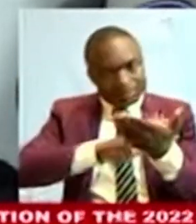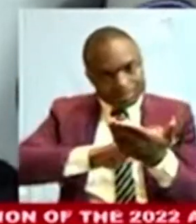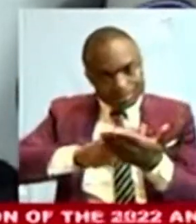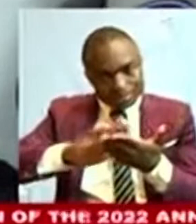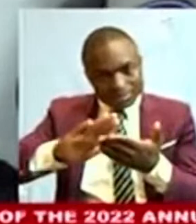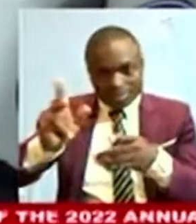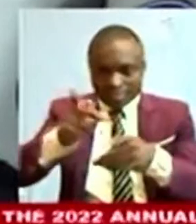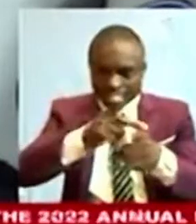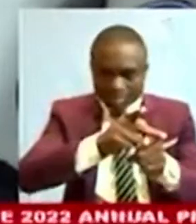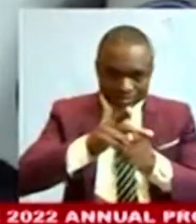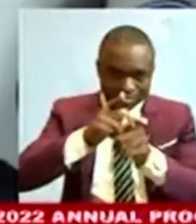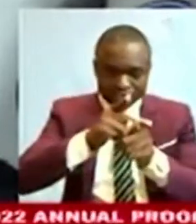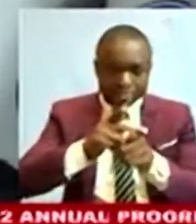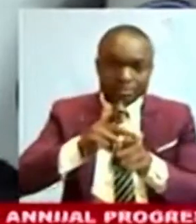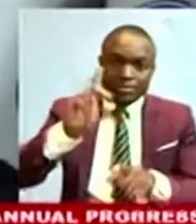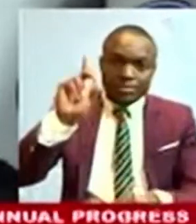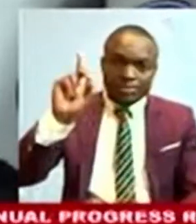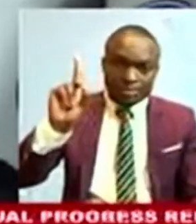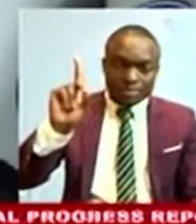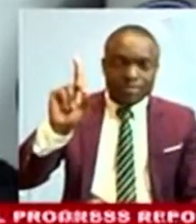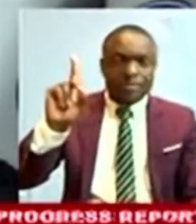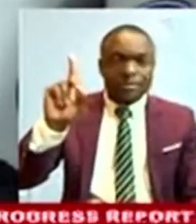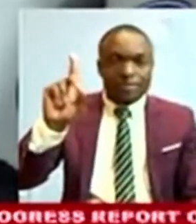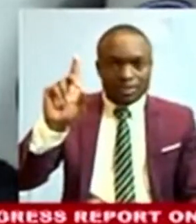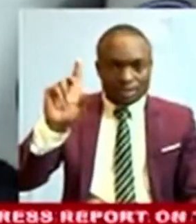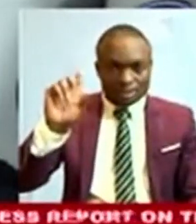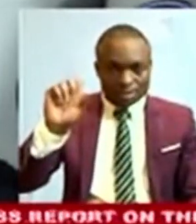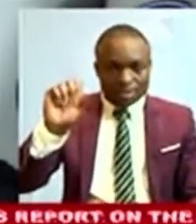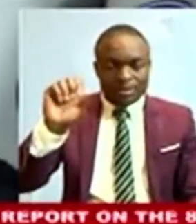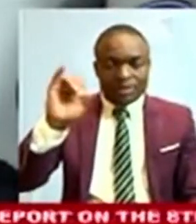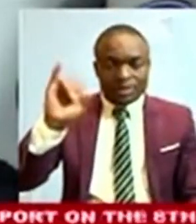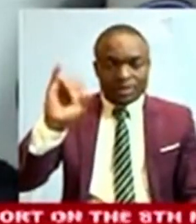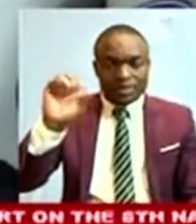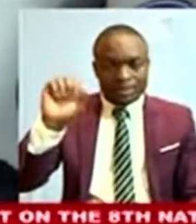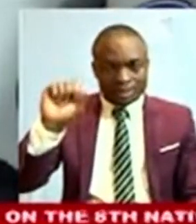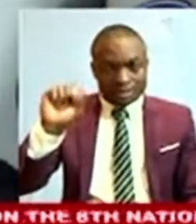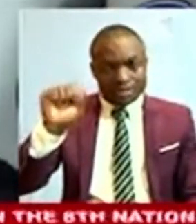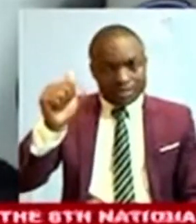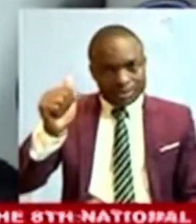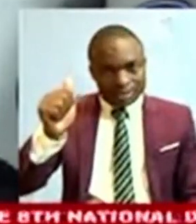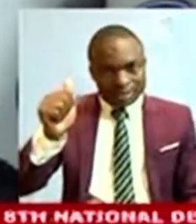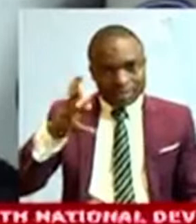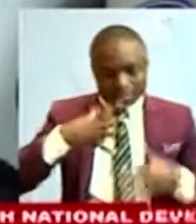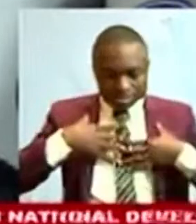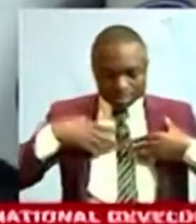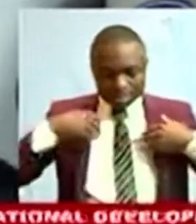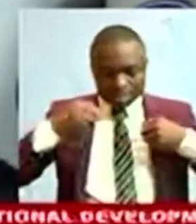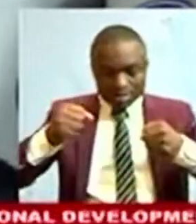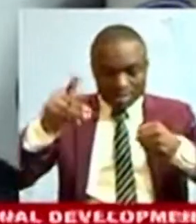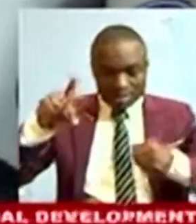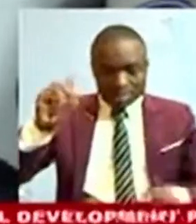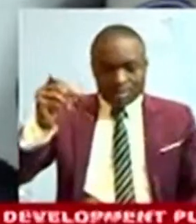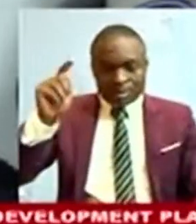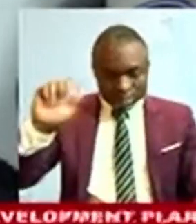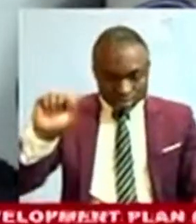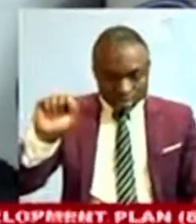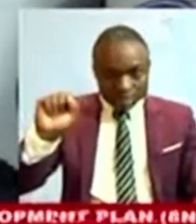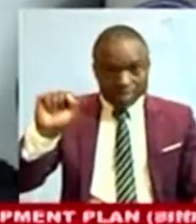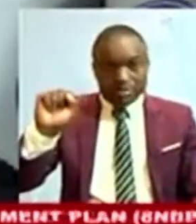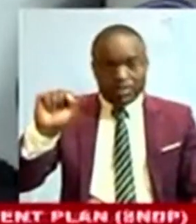ELMIs, and DISA. At health post and health center level, the target was